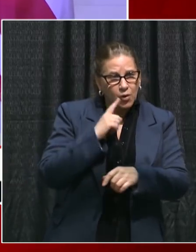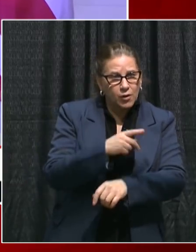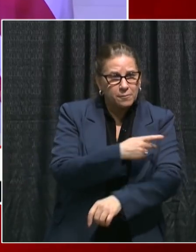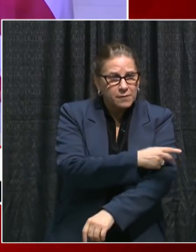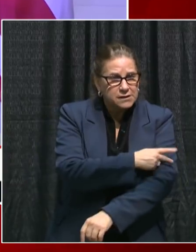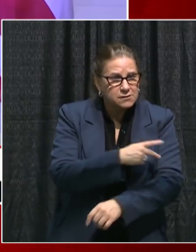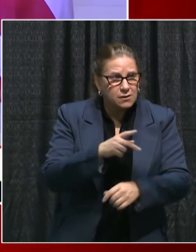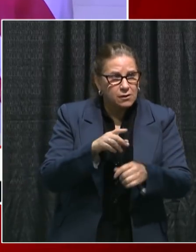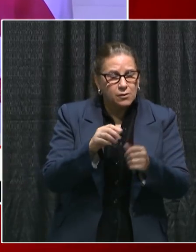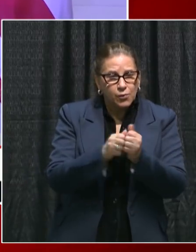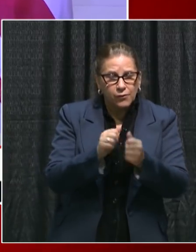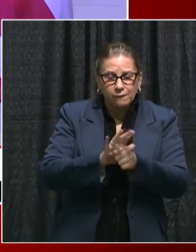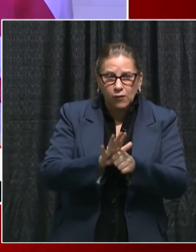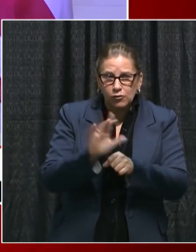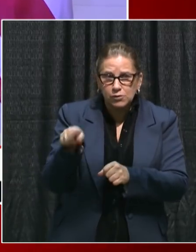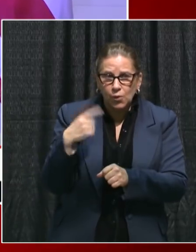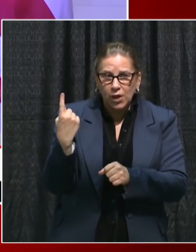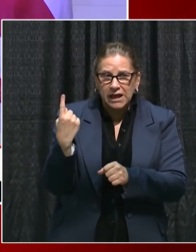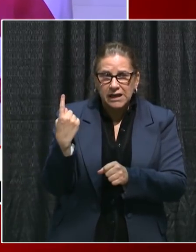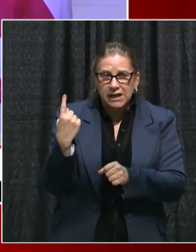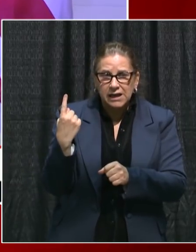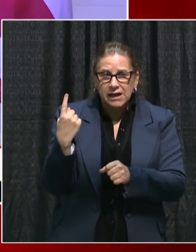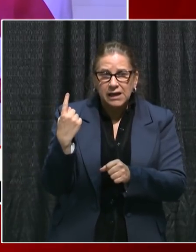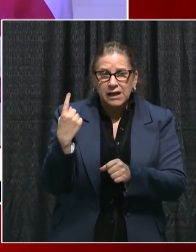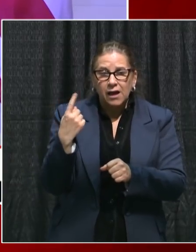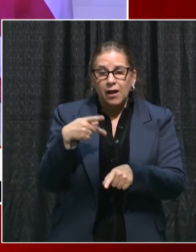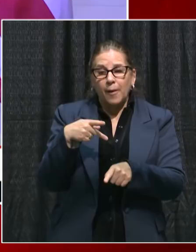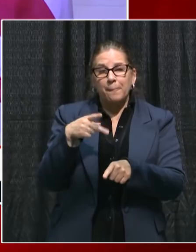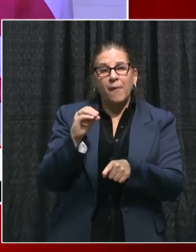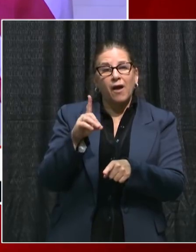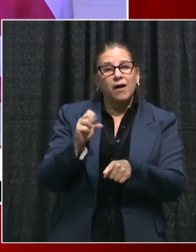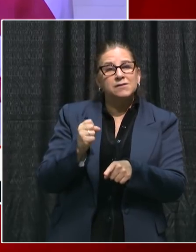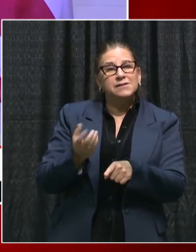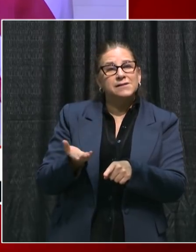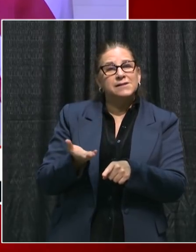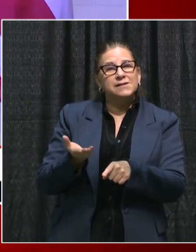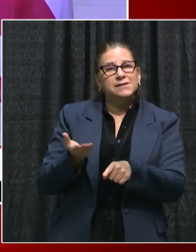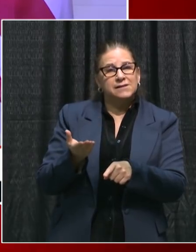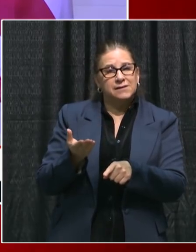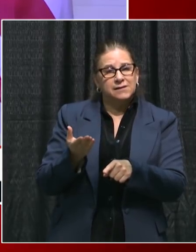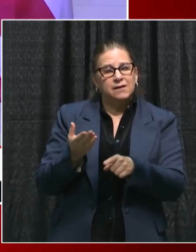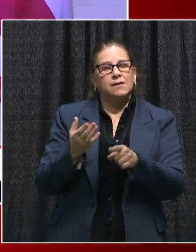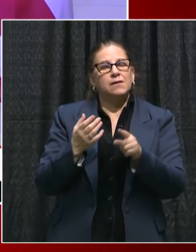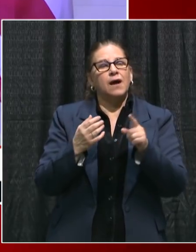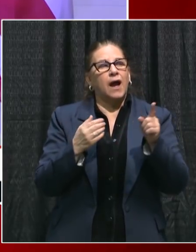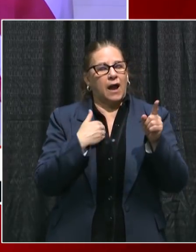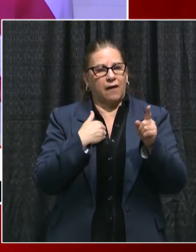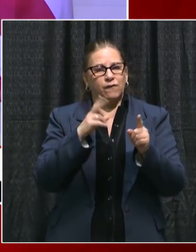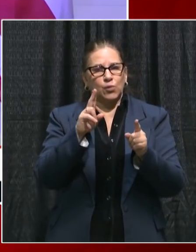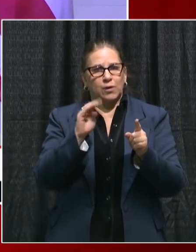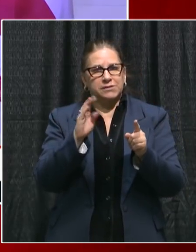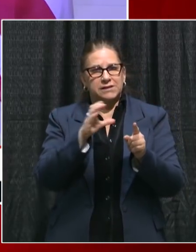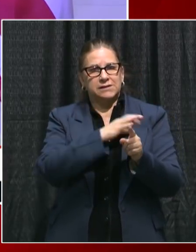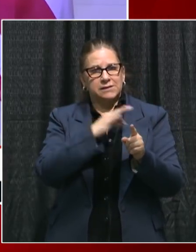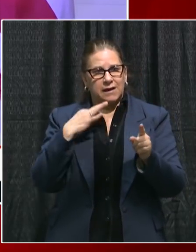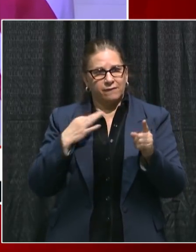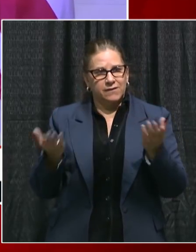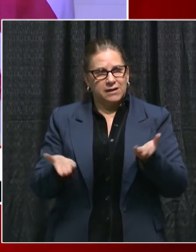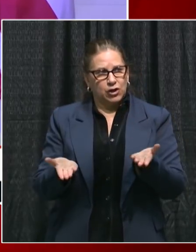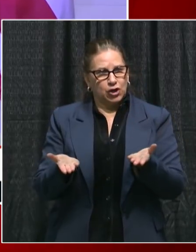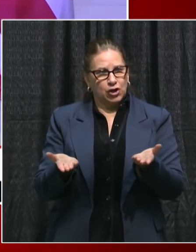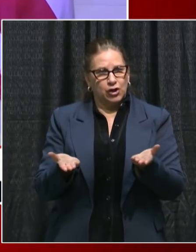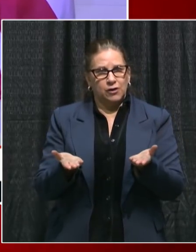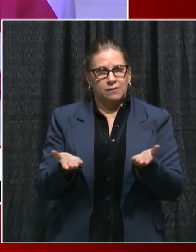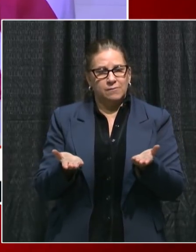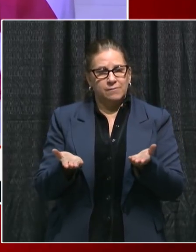pods at UMC are staffed by UMC, and they're overseen by their clinical staff. This facility here, MedStar